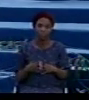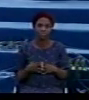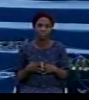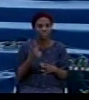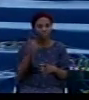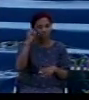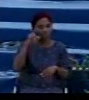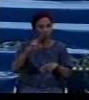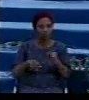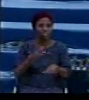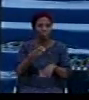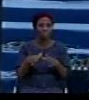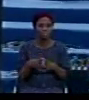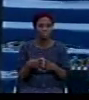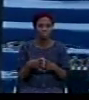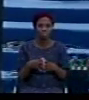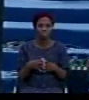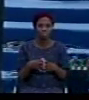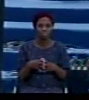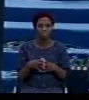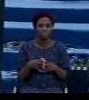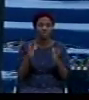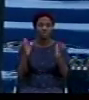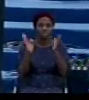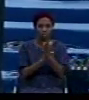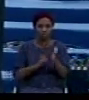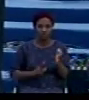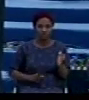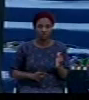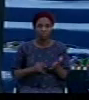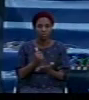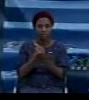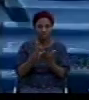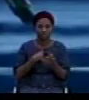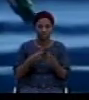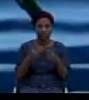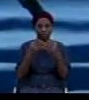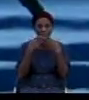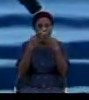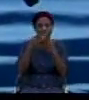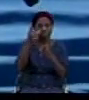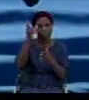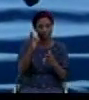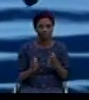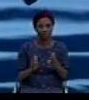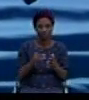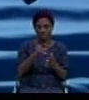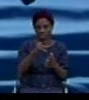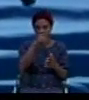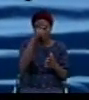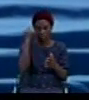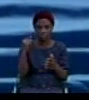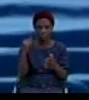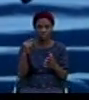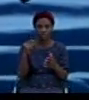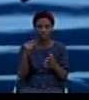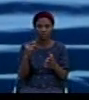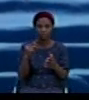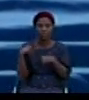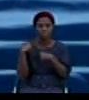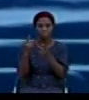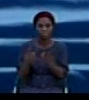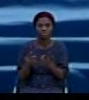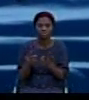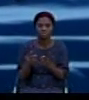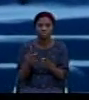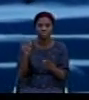Eba mi dupe lowo Olorun. Mo dupe gidigidi tori lati 2014 ni mo ti last dent ti